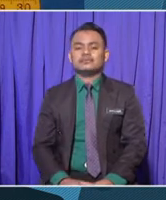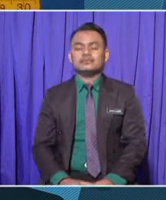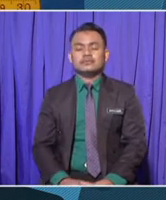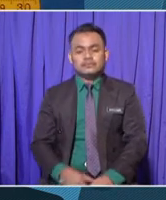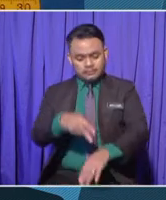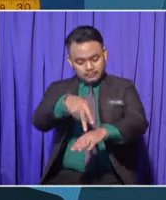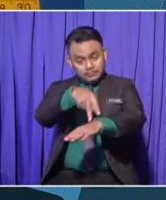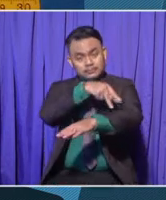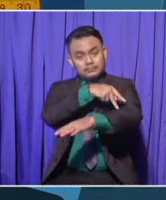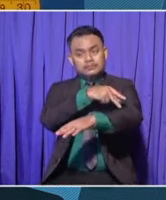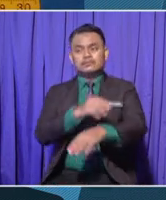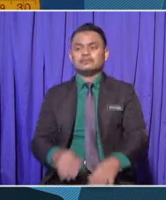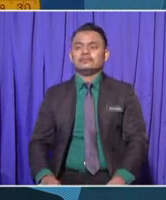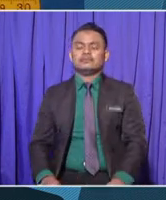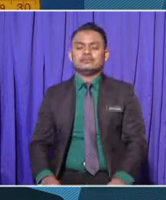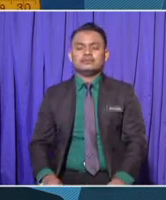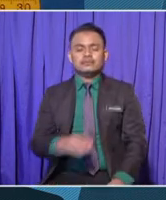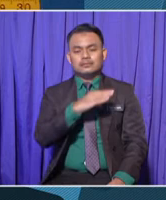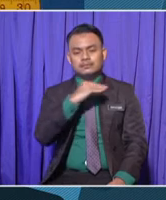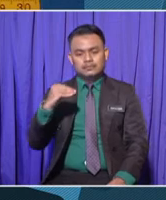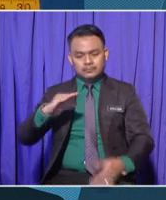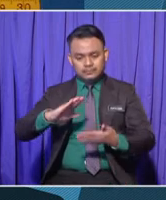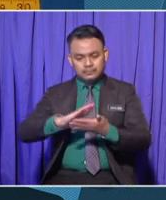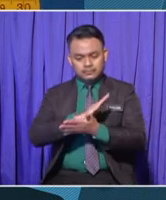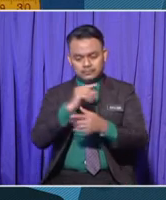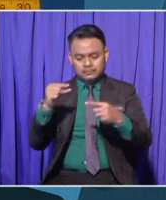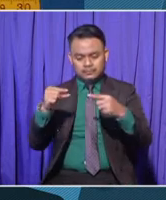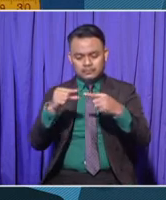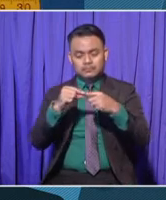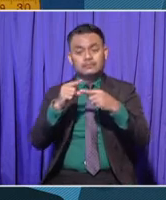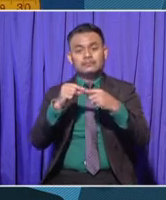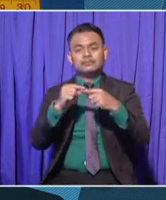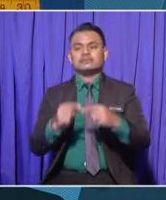a ruler, and some paper clips.